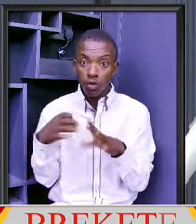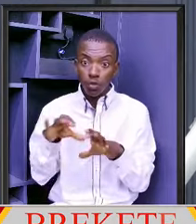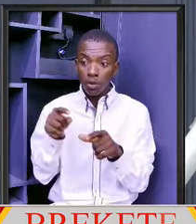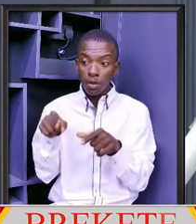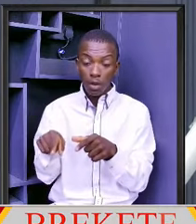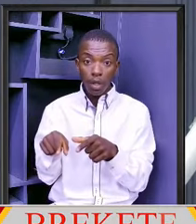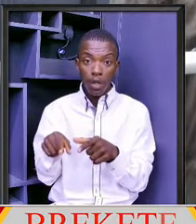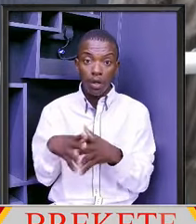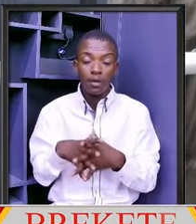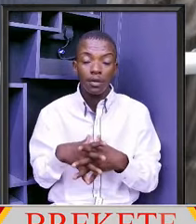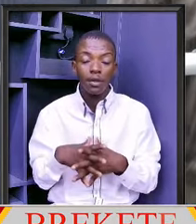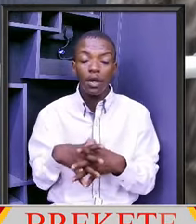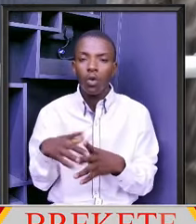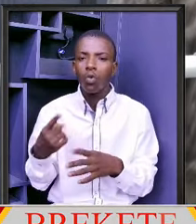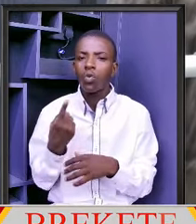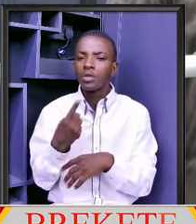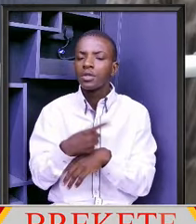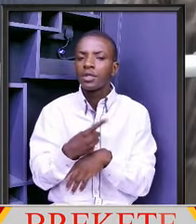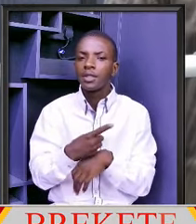one.